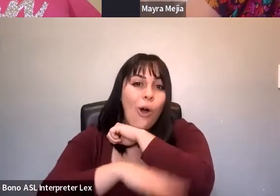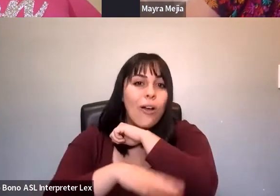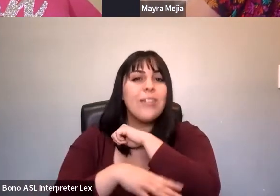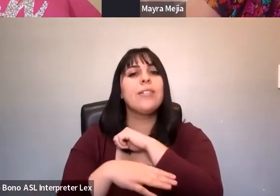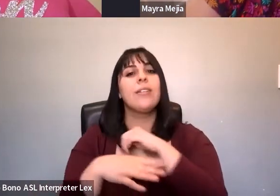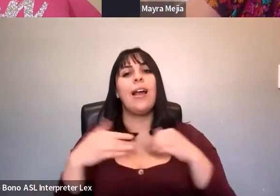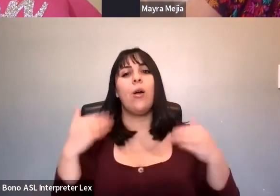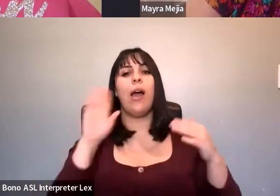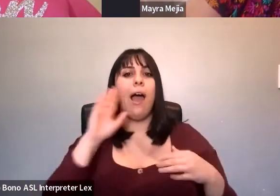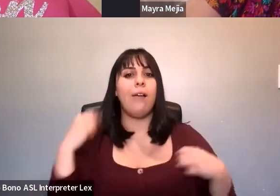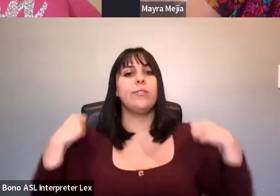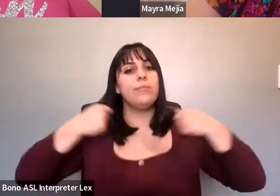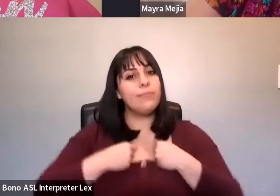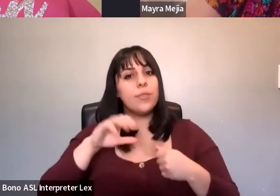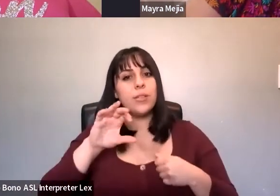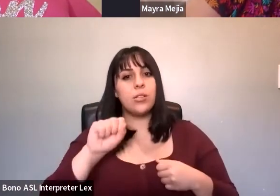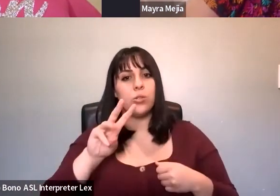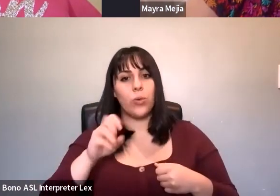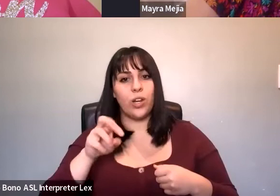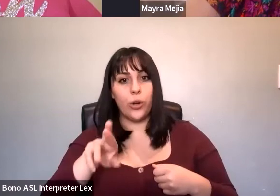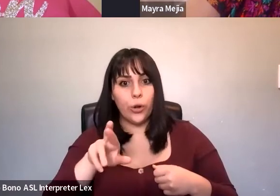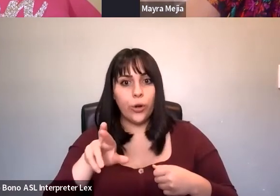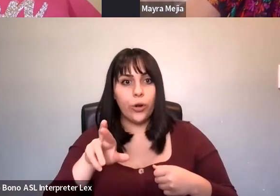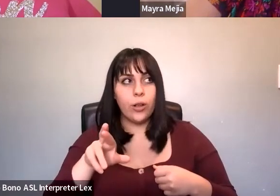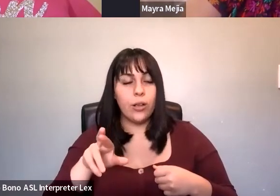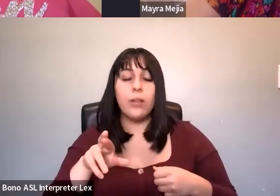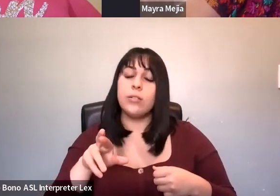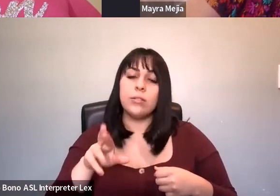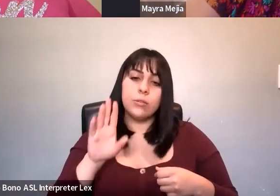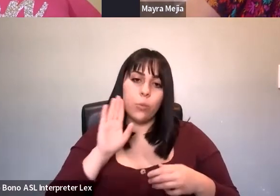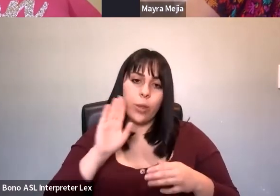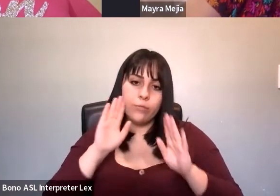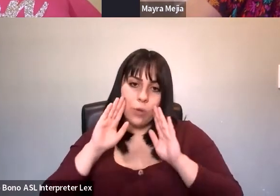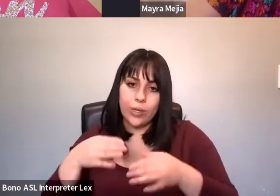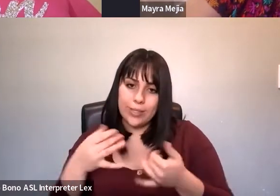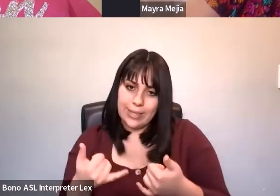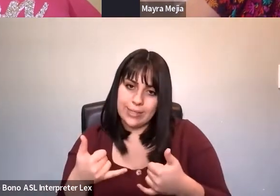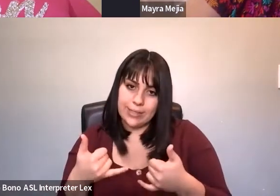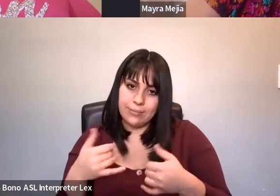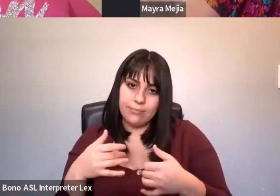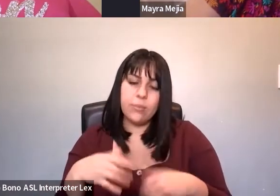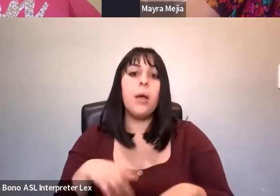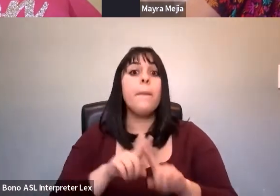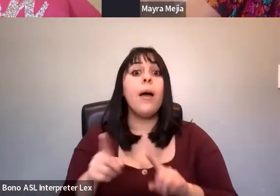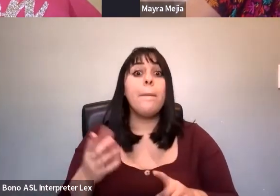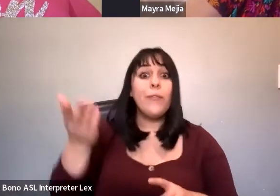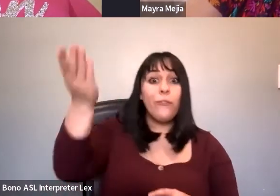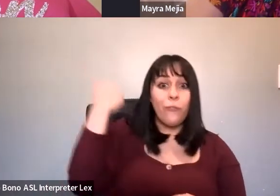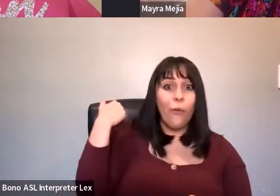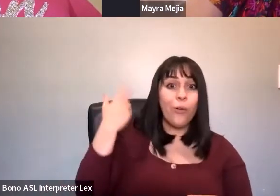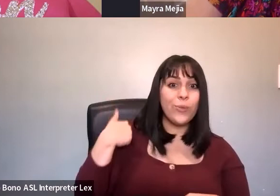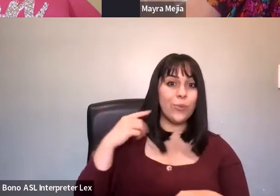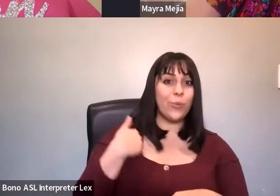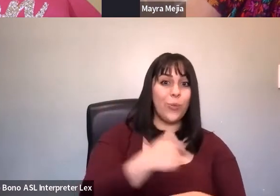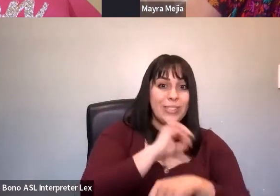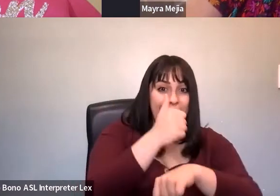time it was amazing. We had a summer one and I got a lot of good stuff. And it was